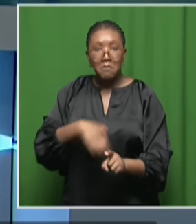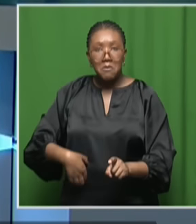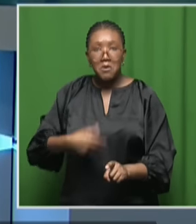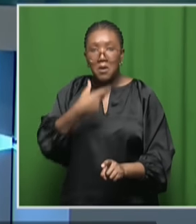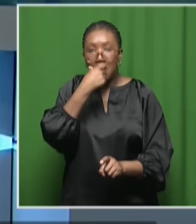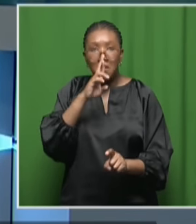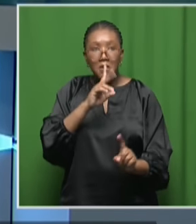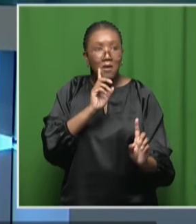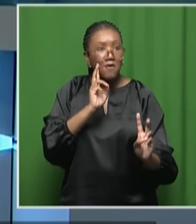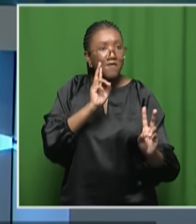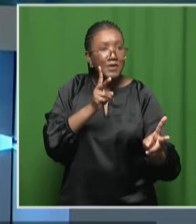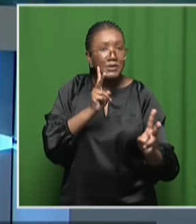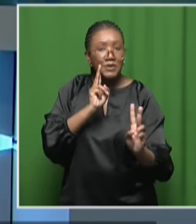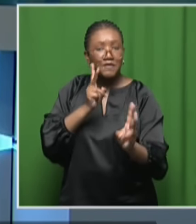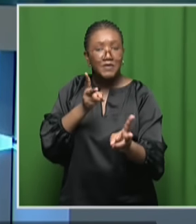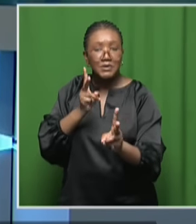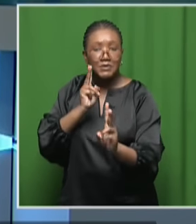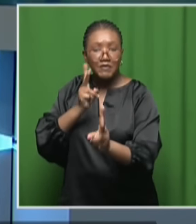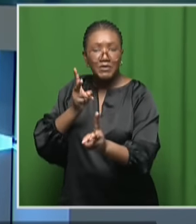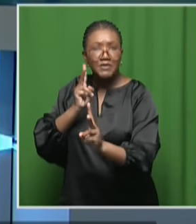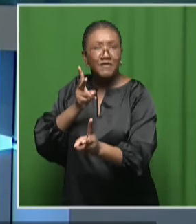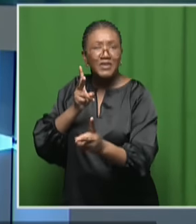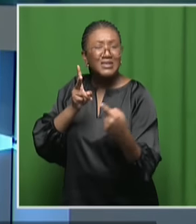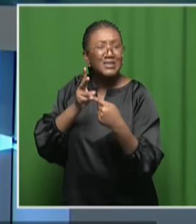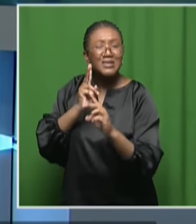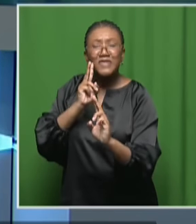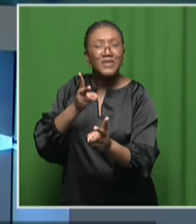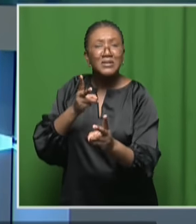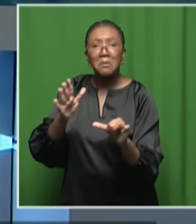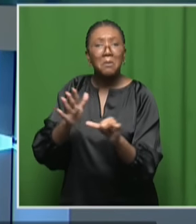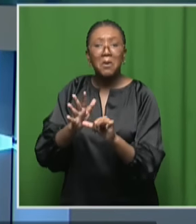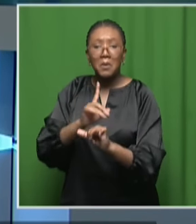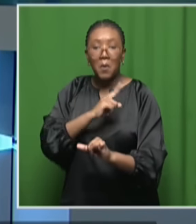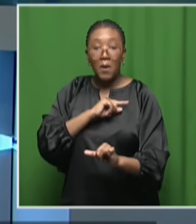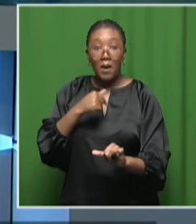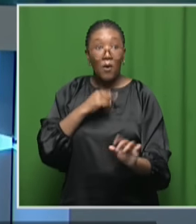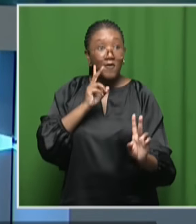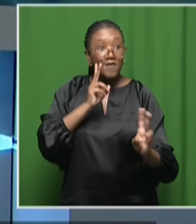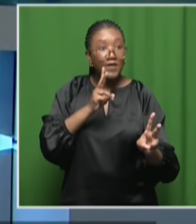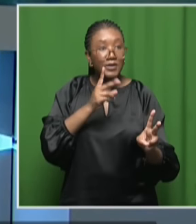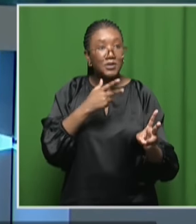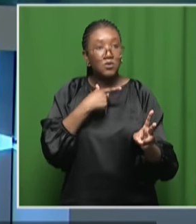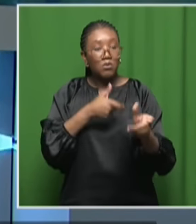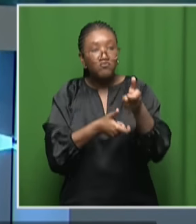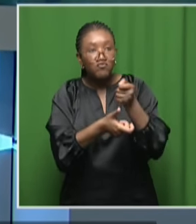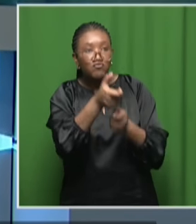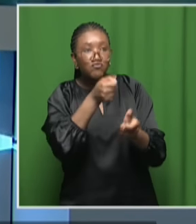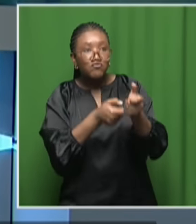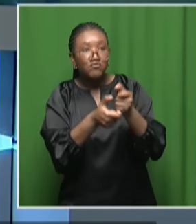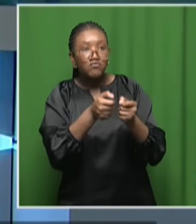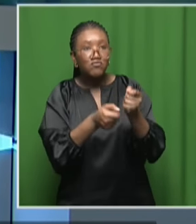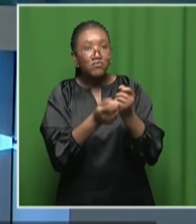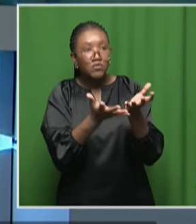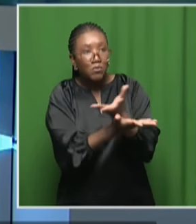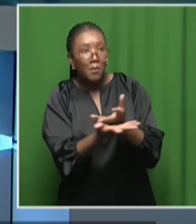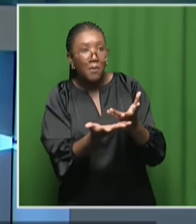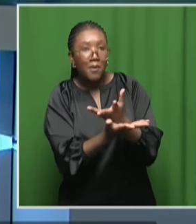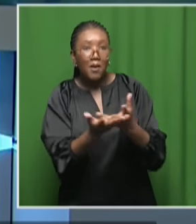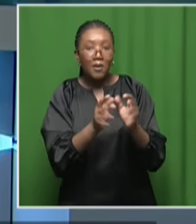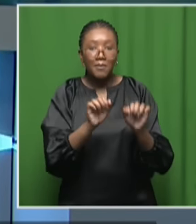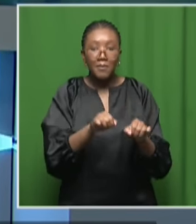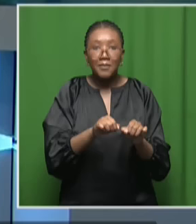up to the summit were, given the fact that there was a lot of lobbying that we've been seeing, notwithstanding, of course, the work that the Sherpas